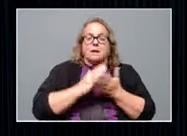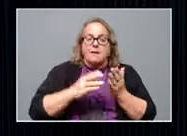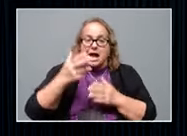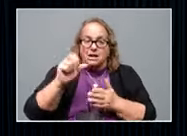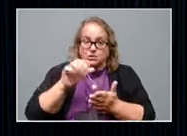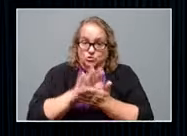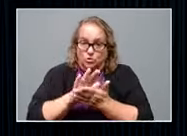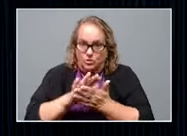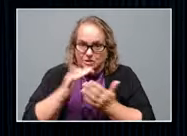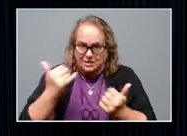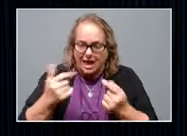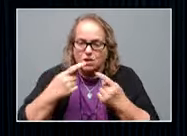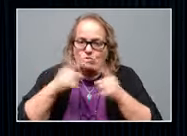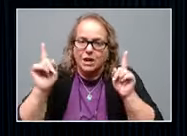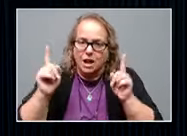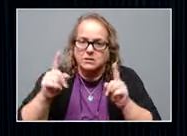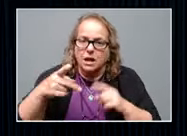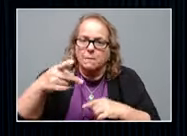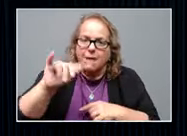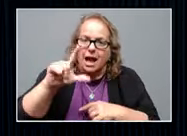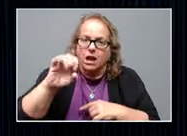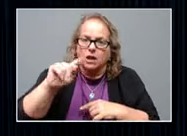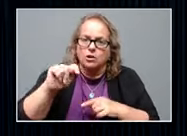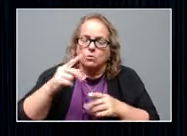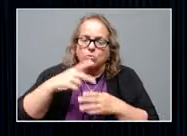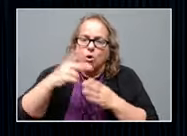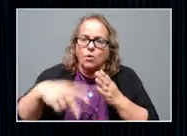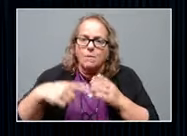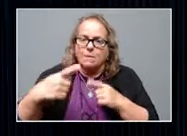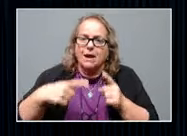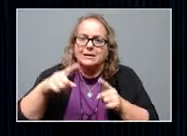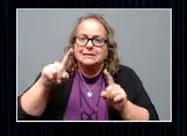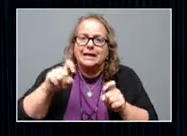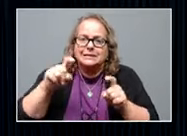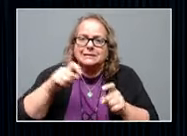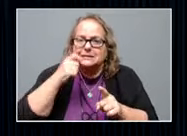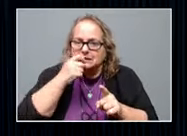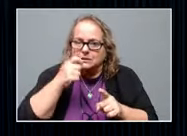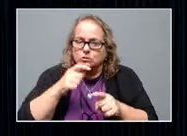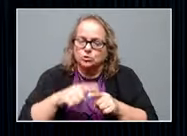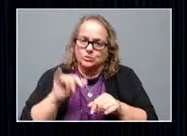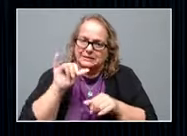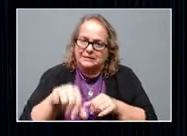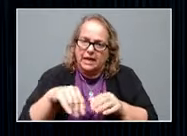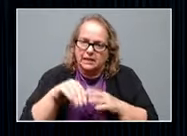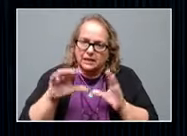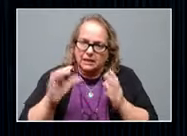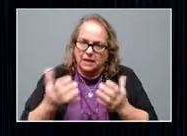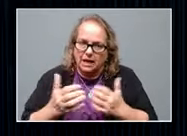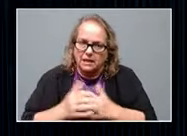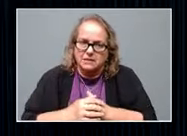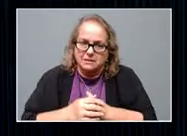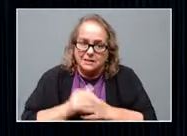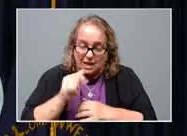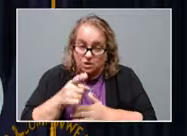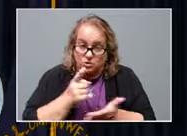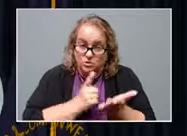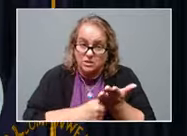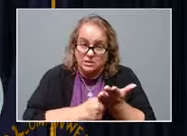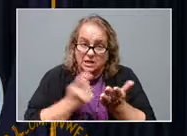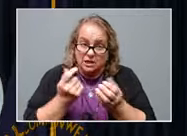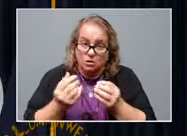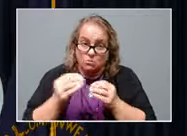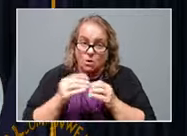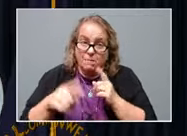Stay. Can you talk a little bit more just about how this could potentially be a game changer in terms of keeping students in the